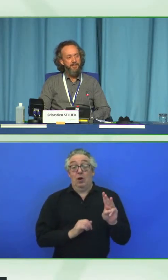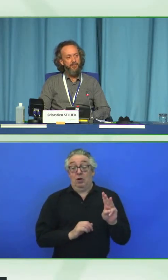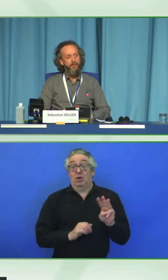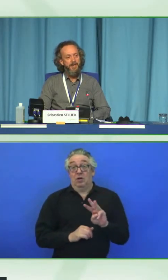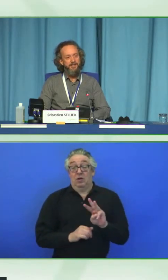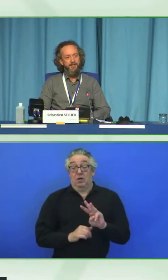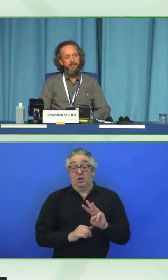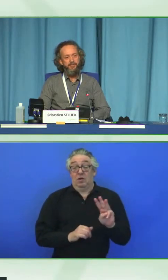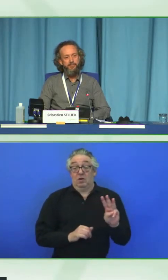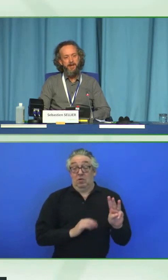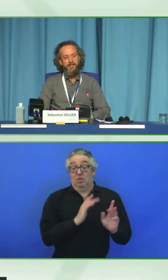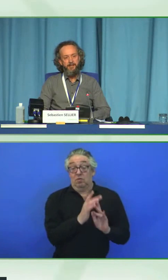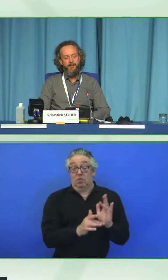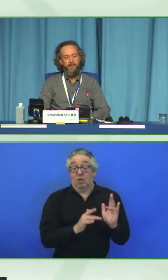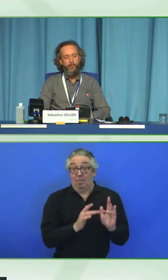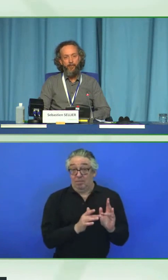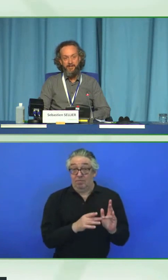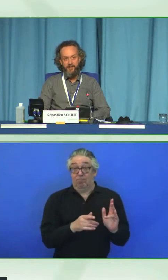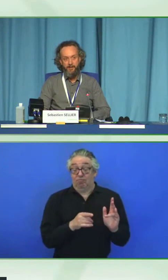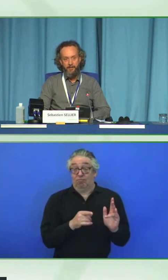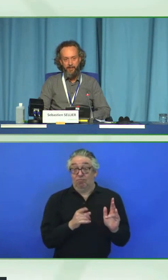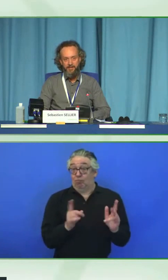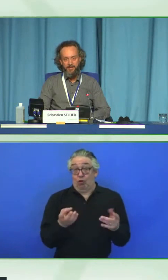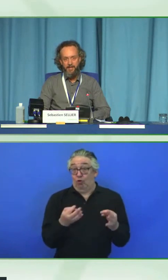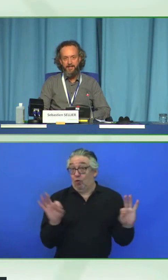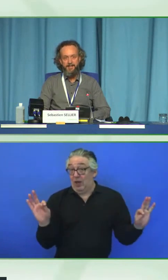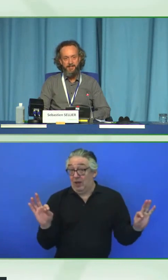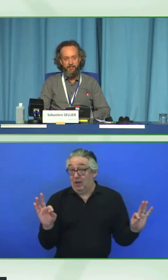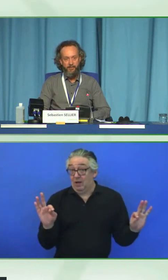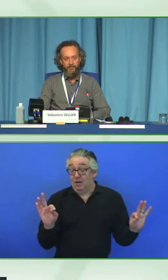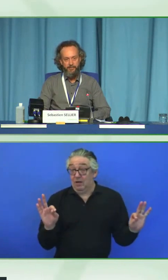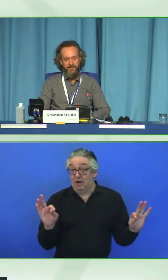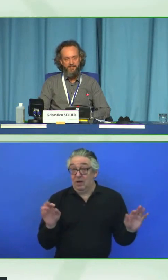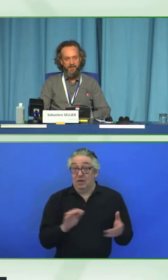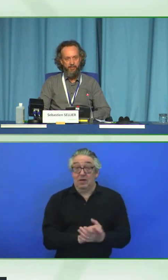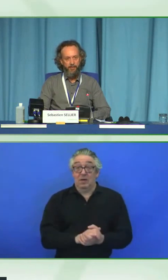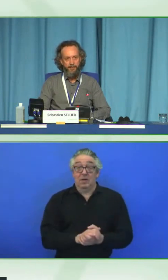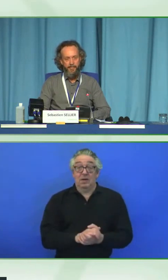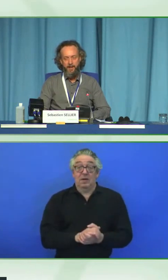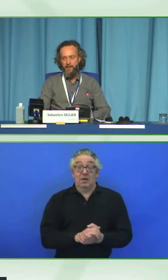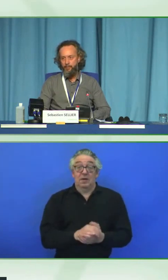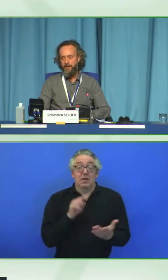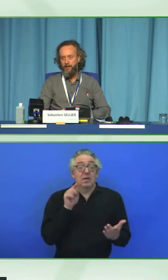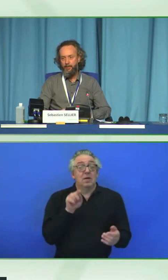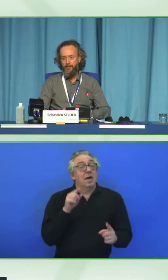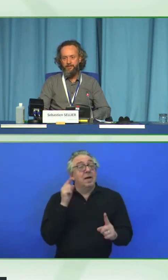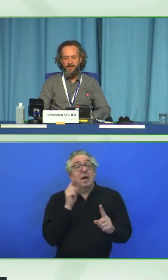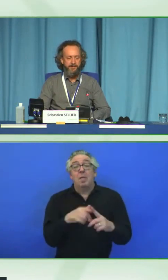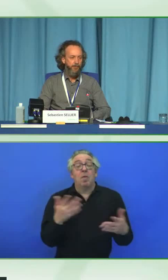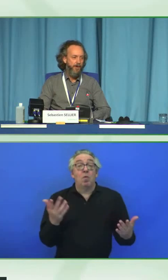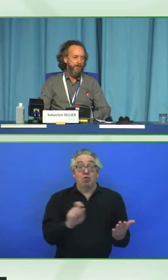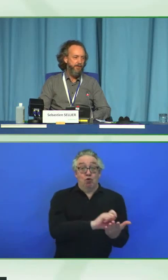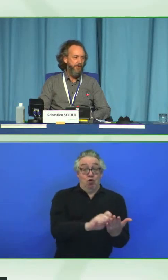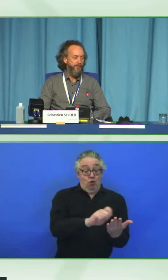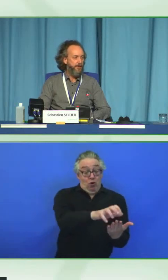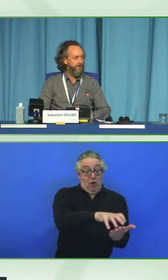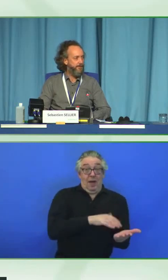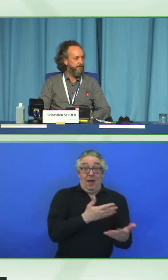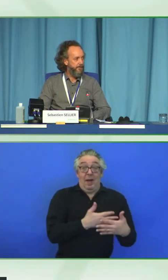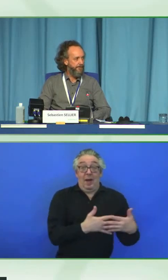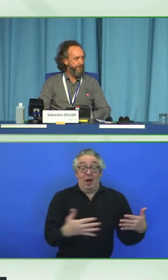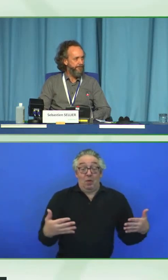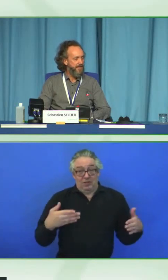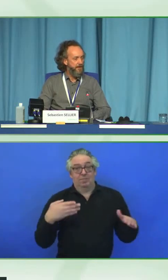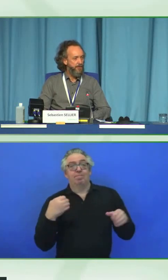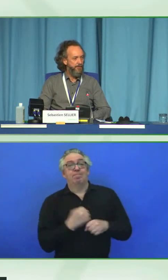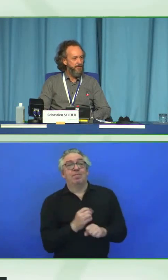Elix has been created to make written language accessible to deaf people. We all know that when your first